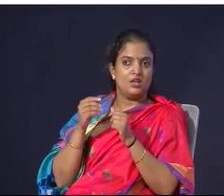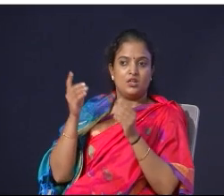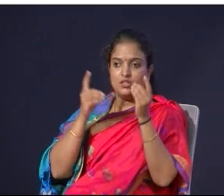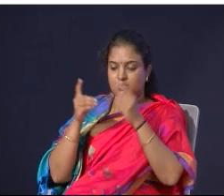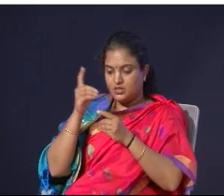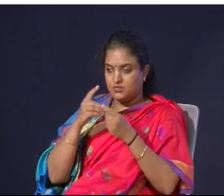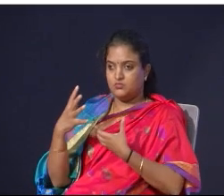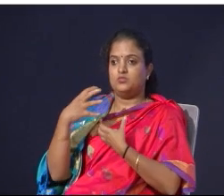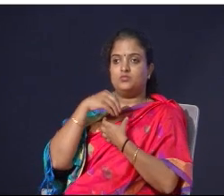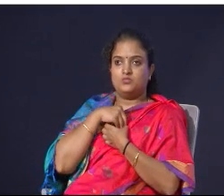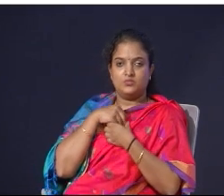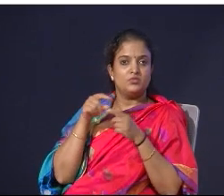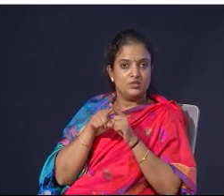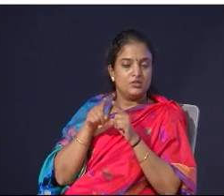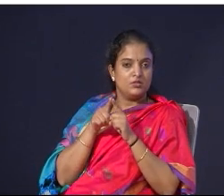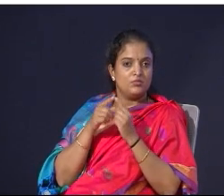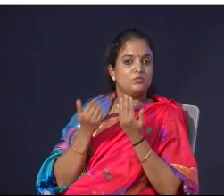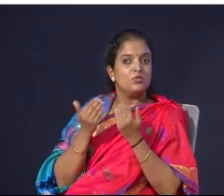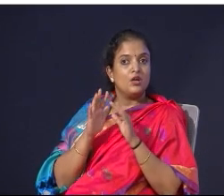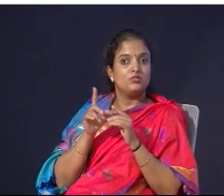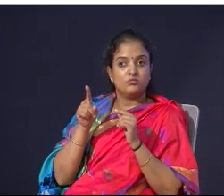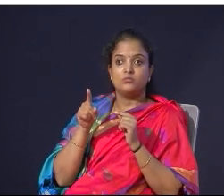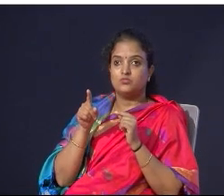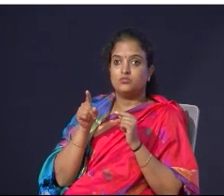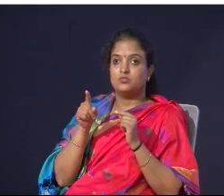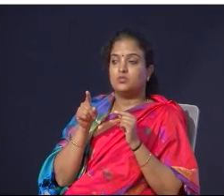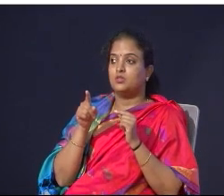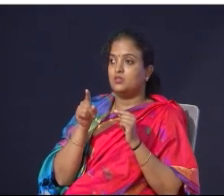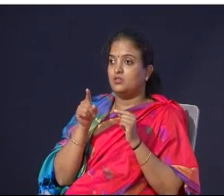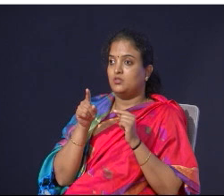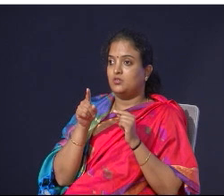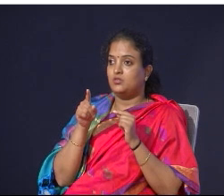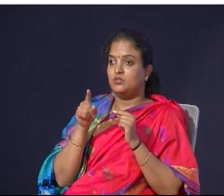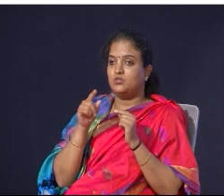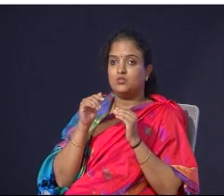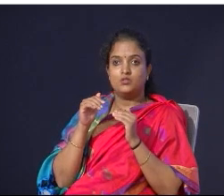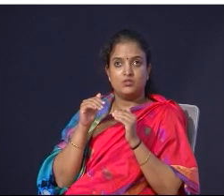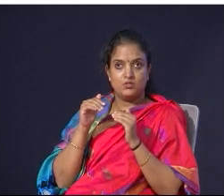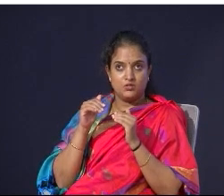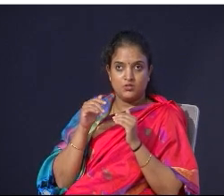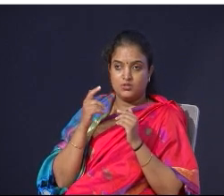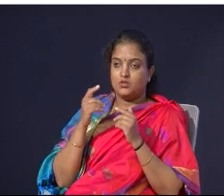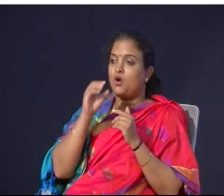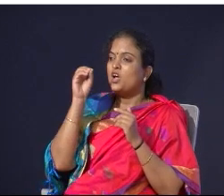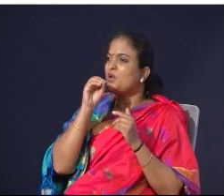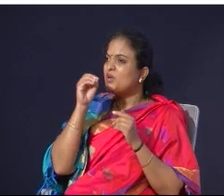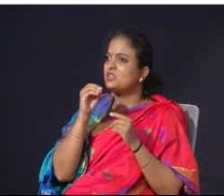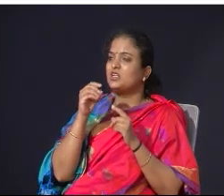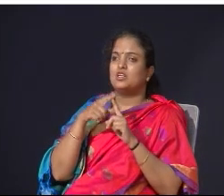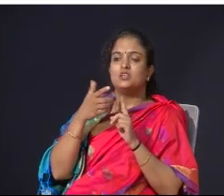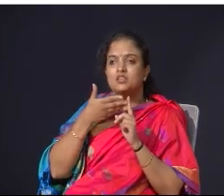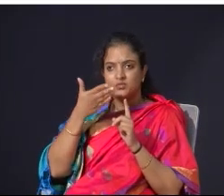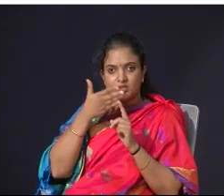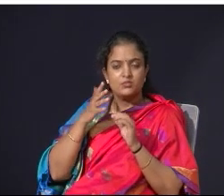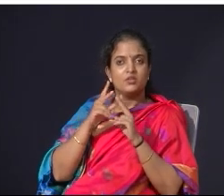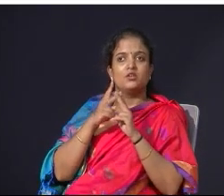designing adaptations and habilitation. We have to have somebody like an occupational therapist, a developmental pediatrician,